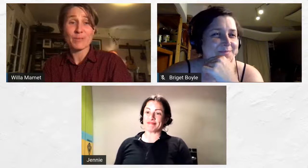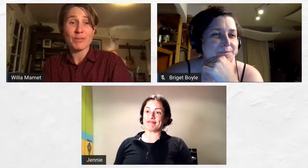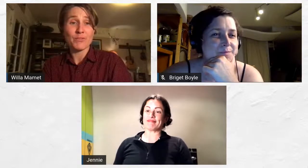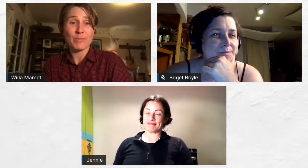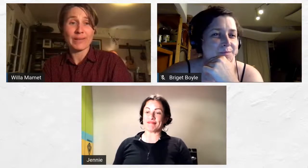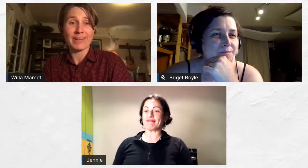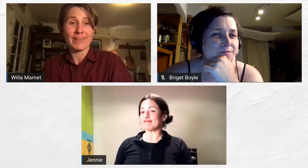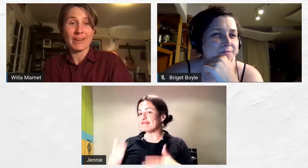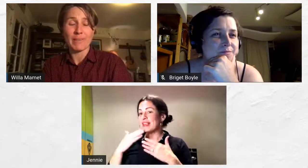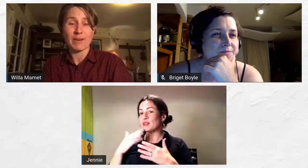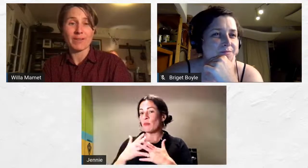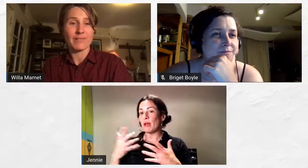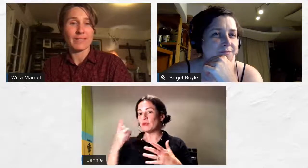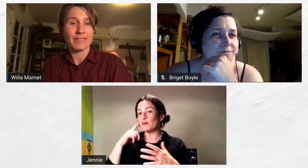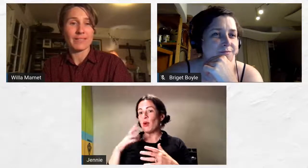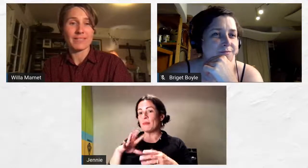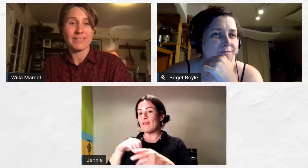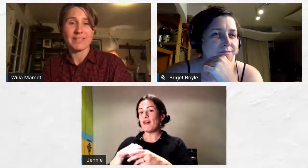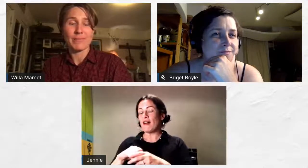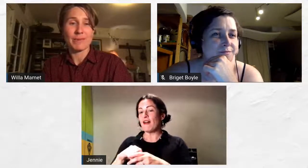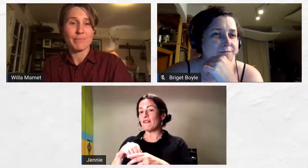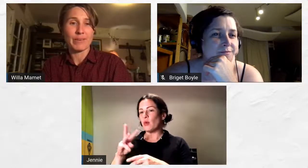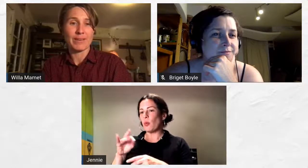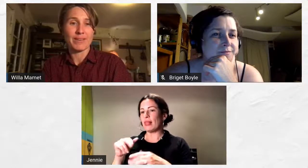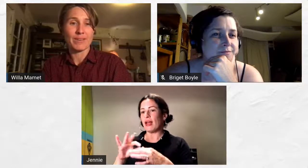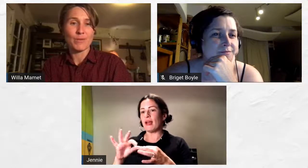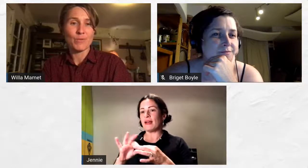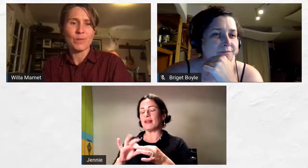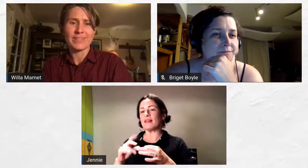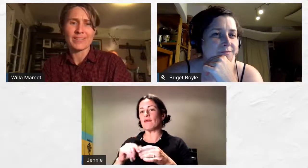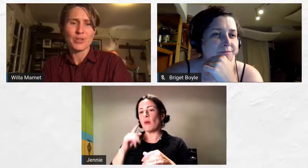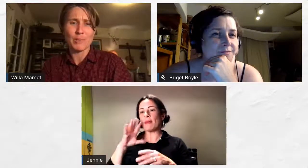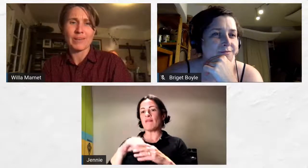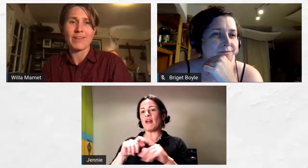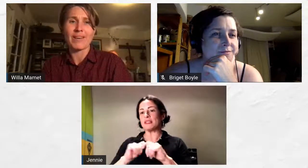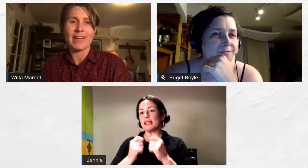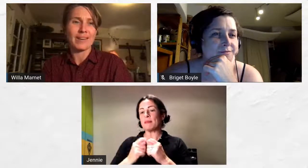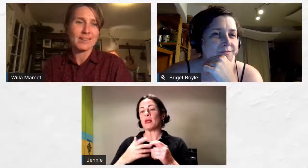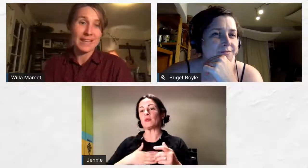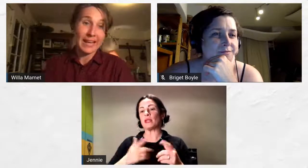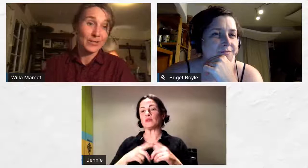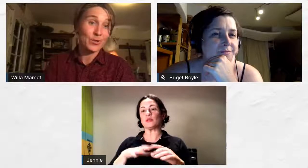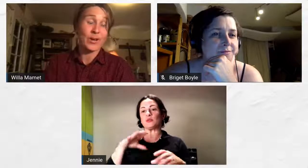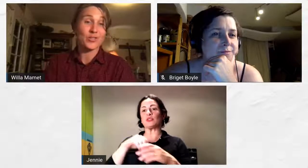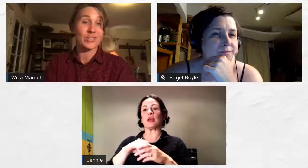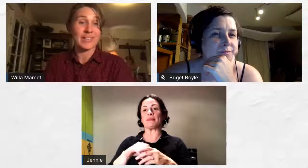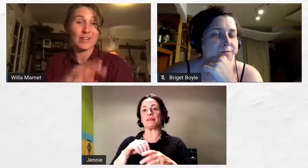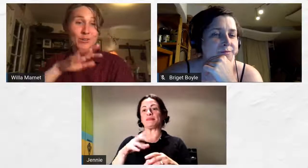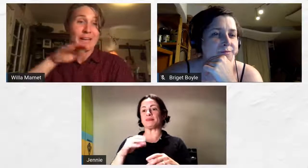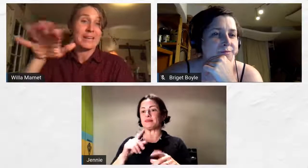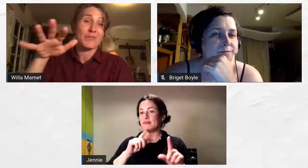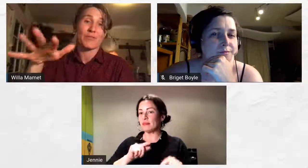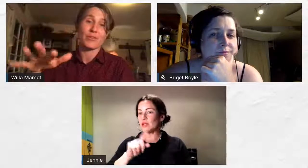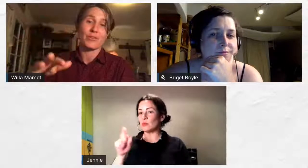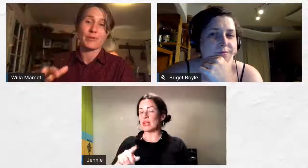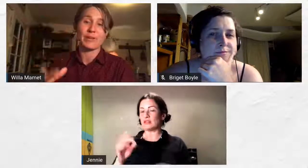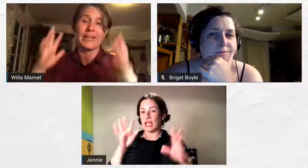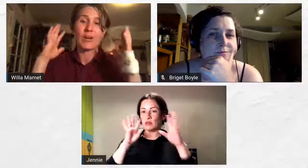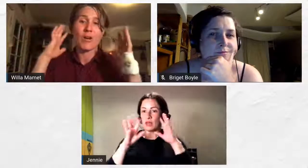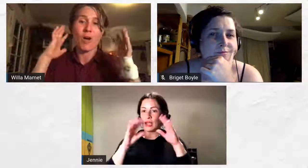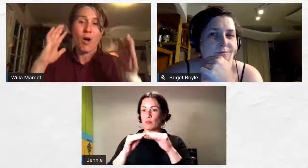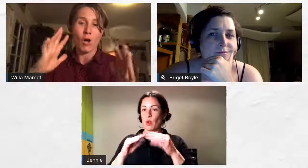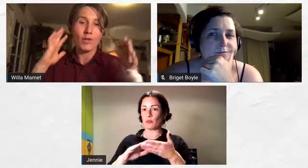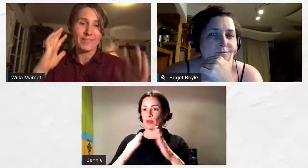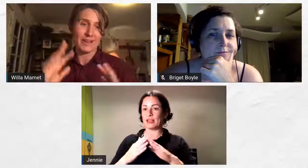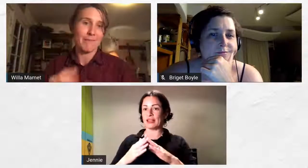Thank you so much for being a part of the team and being willing to jump in and answer questions and create even further